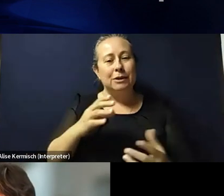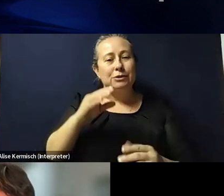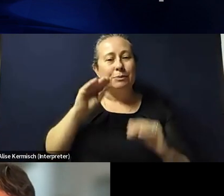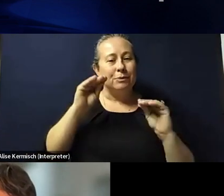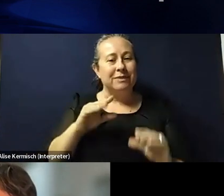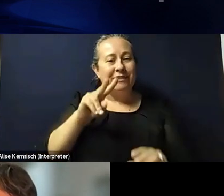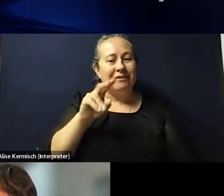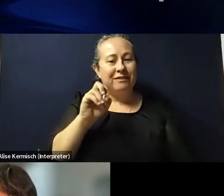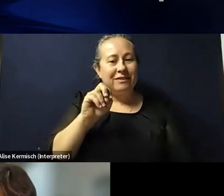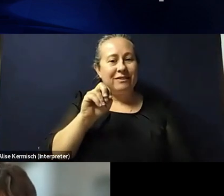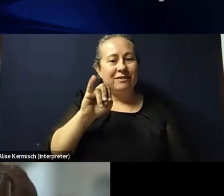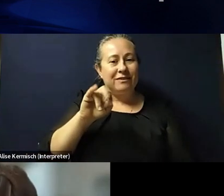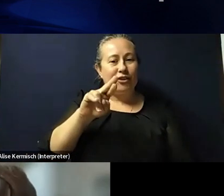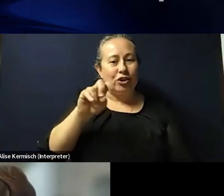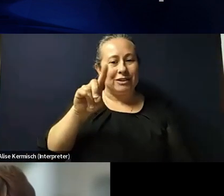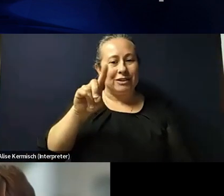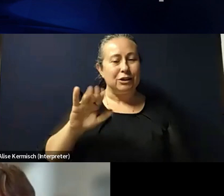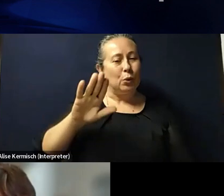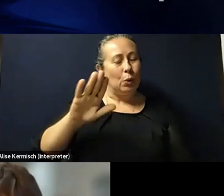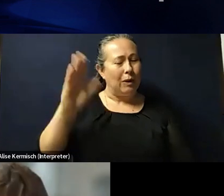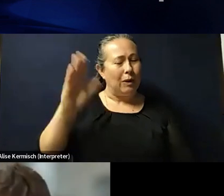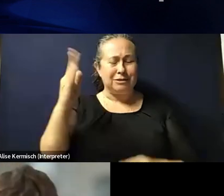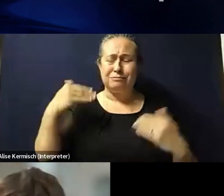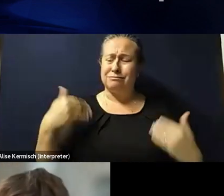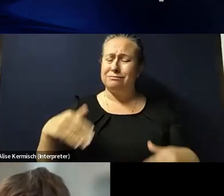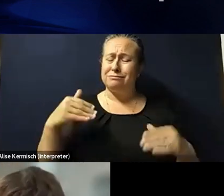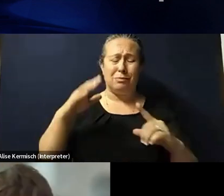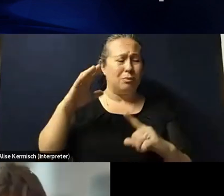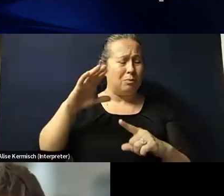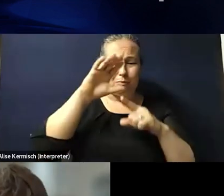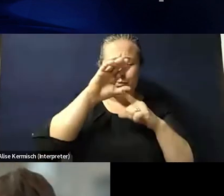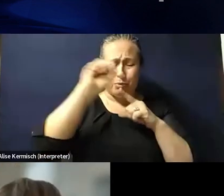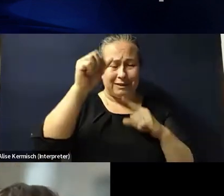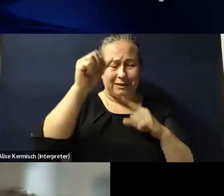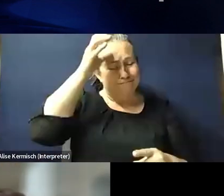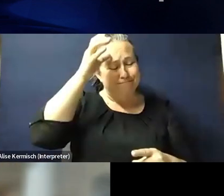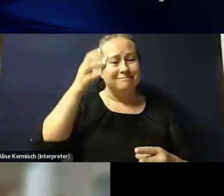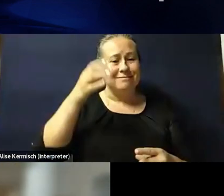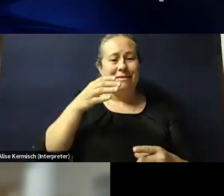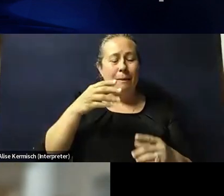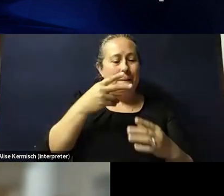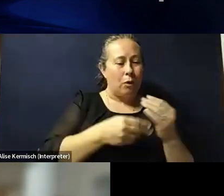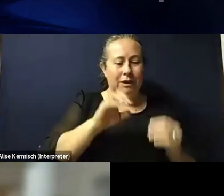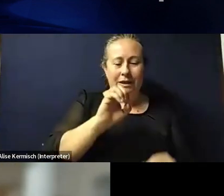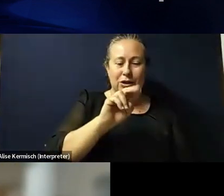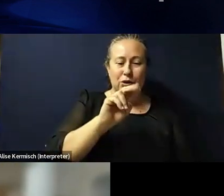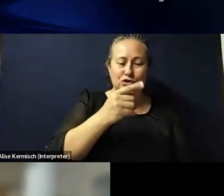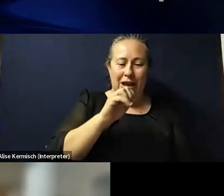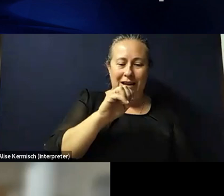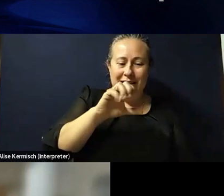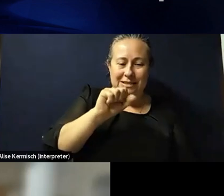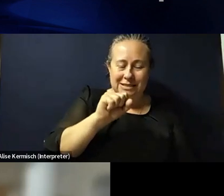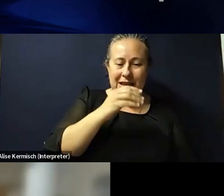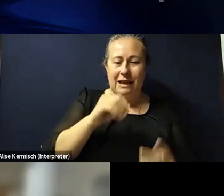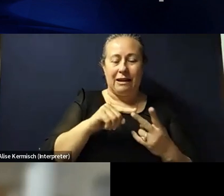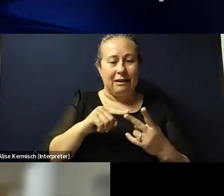Your lecture was brilliant, and as a historian of both eugenics and also contemporary science and medicine,